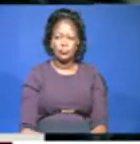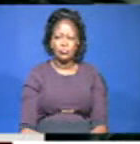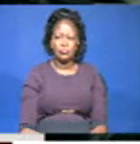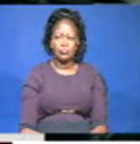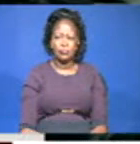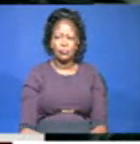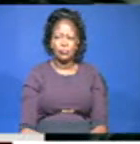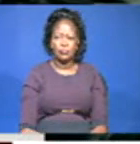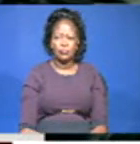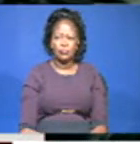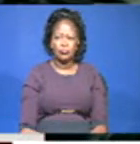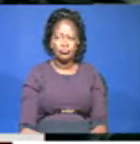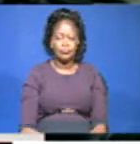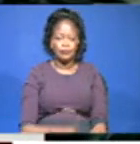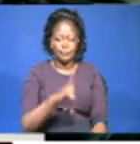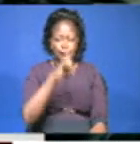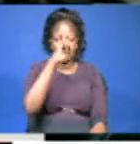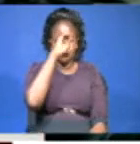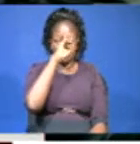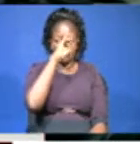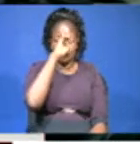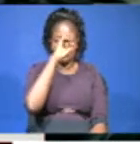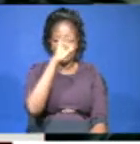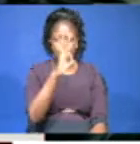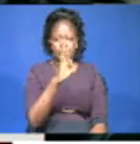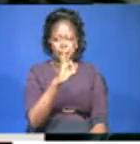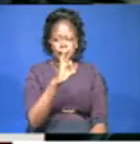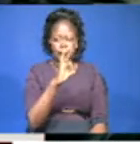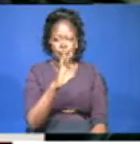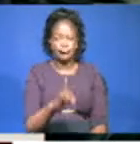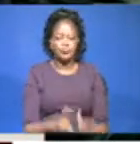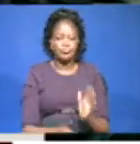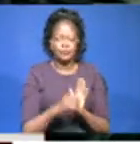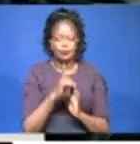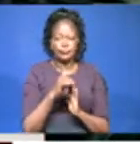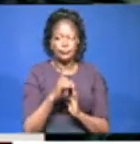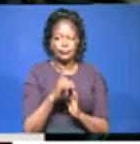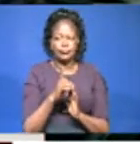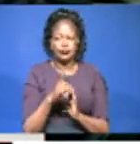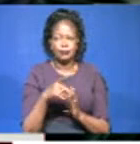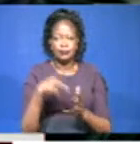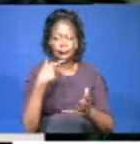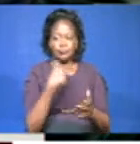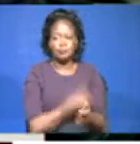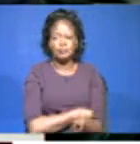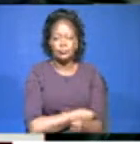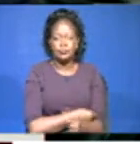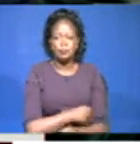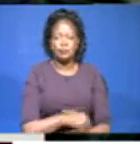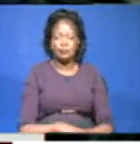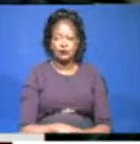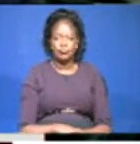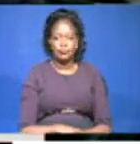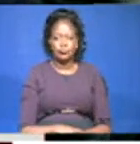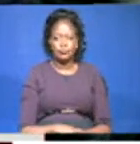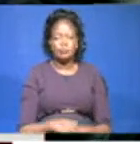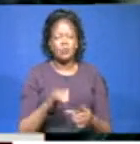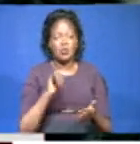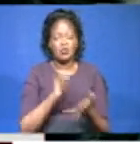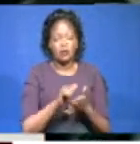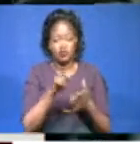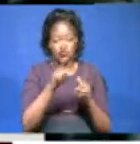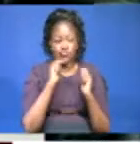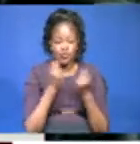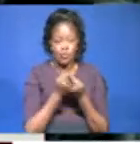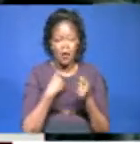I took it seriously, the development of Chanjo that Sitenei and his team have done, all the